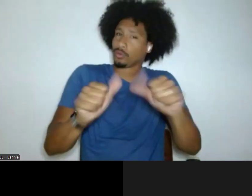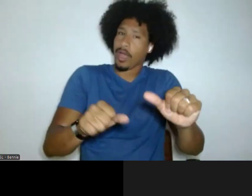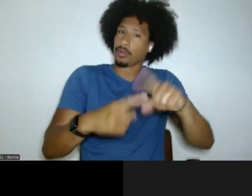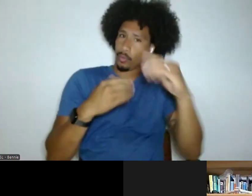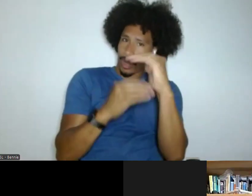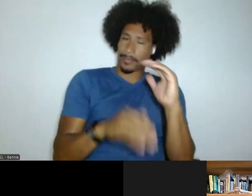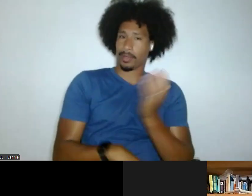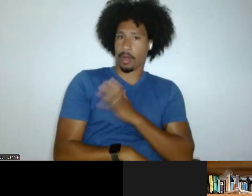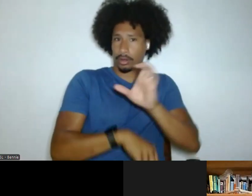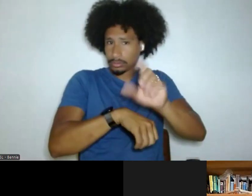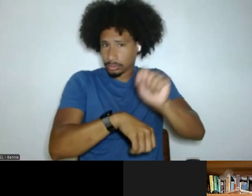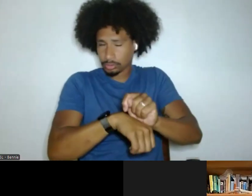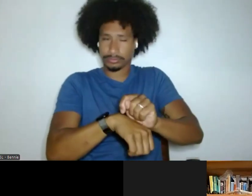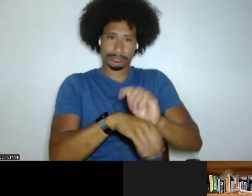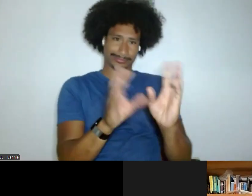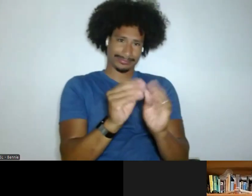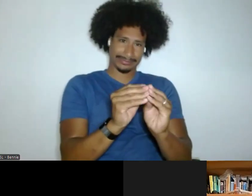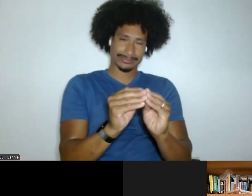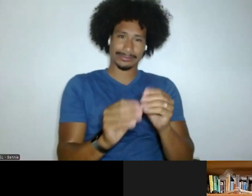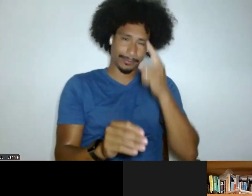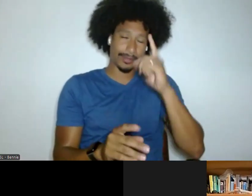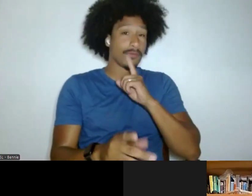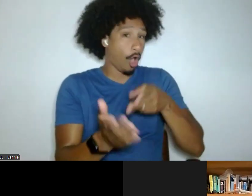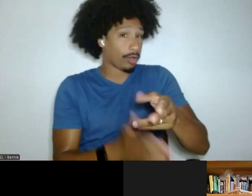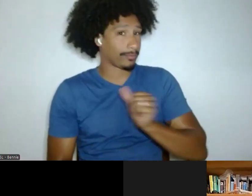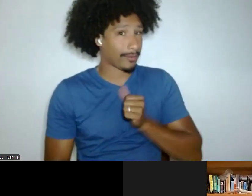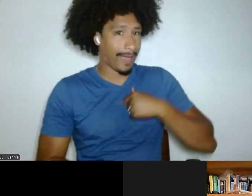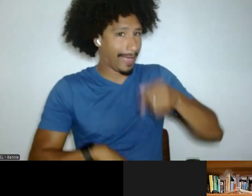of, I can't focus that long personally. And